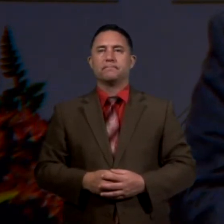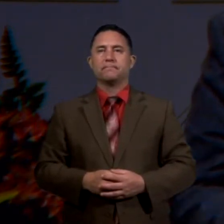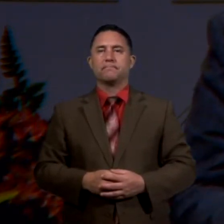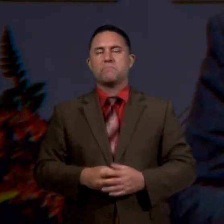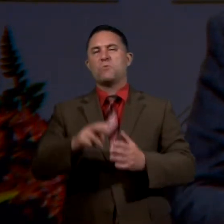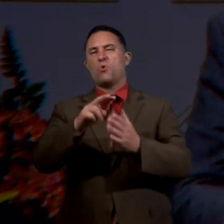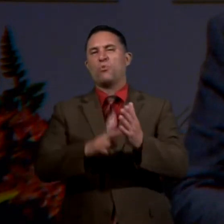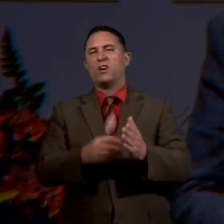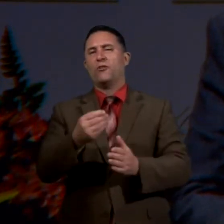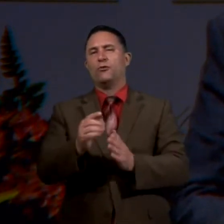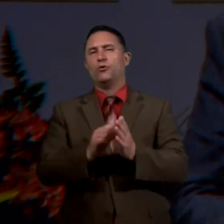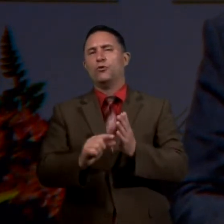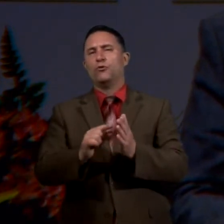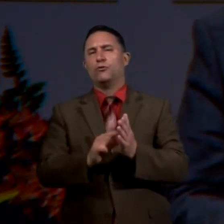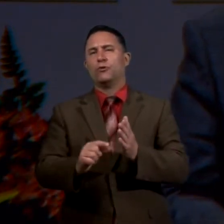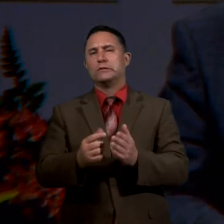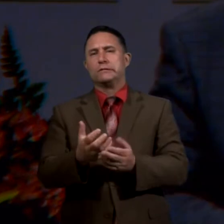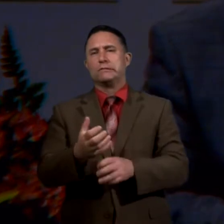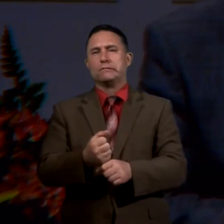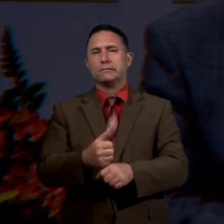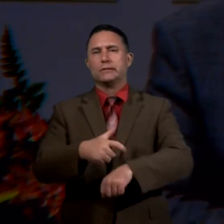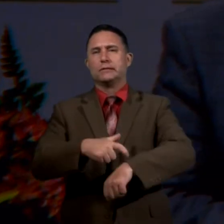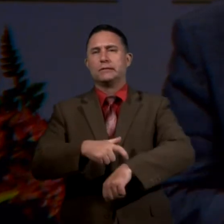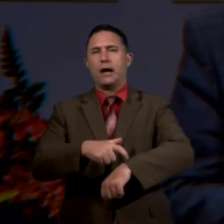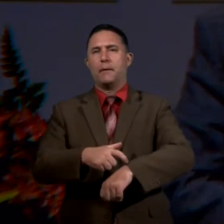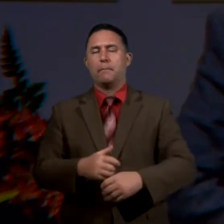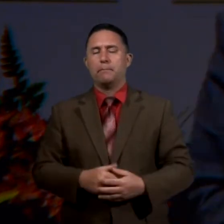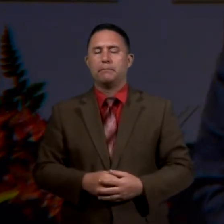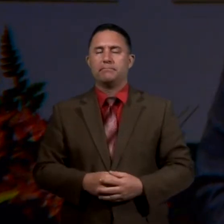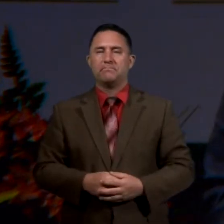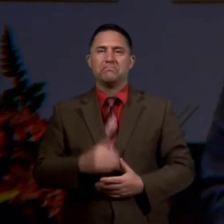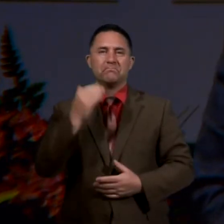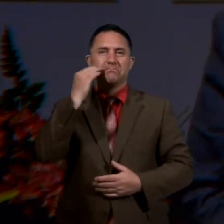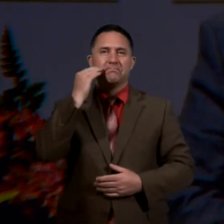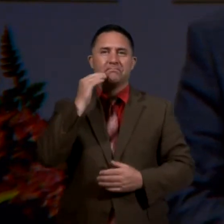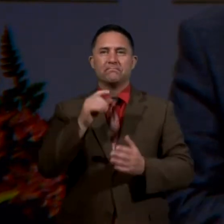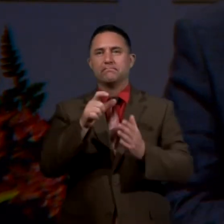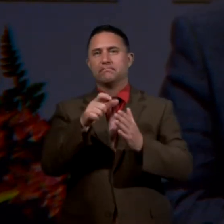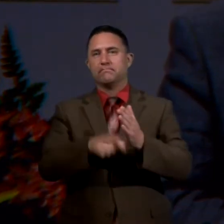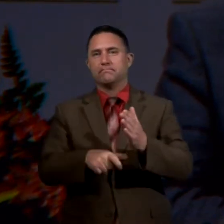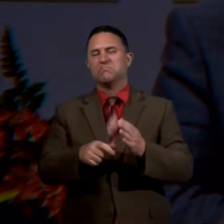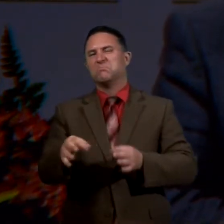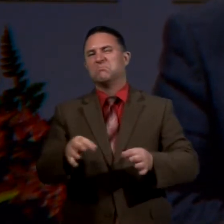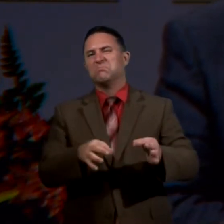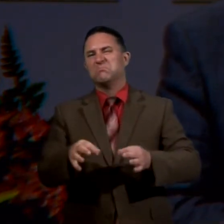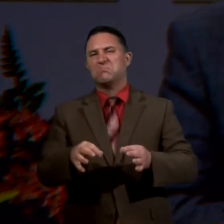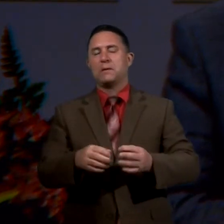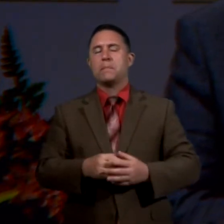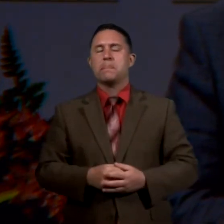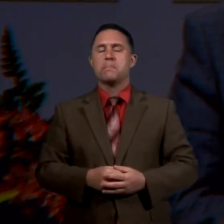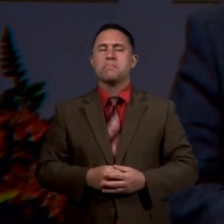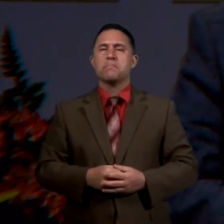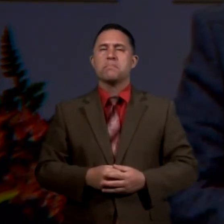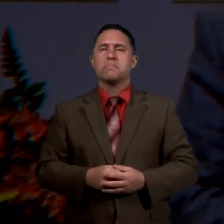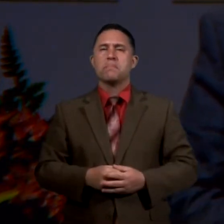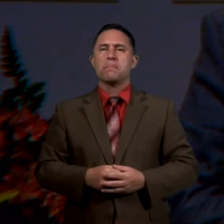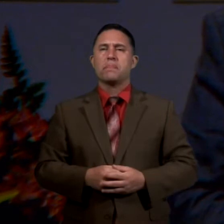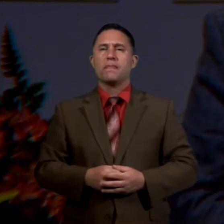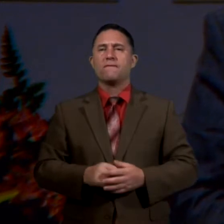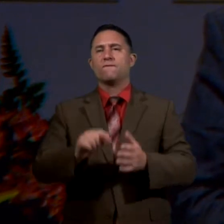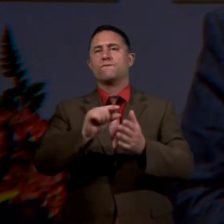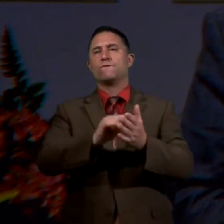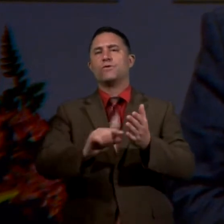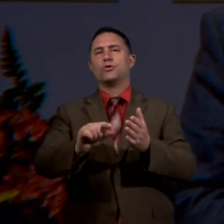25. I'll read a few verses just for the sake of time. As we are familiar with this passage, I'll explain a little bit, but just there from